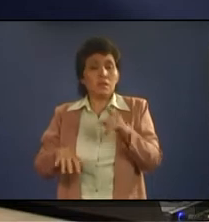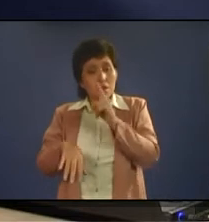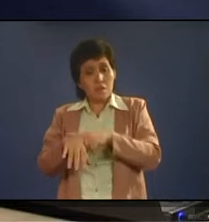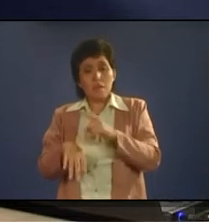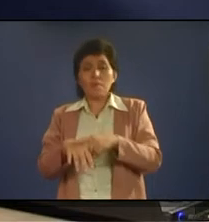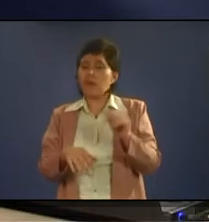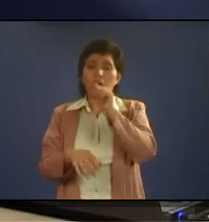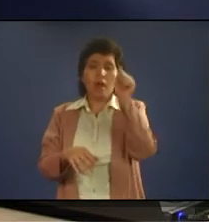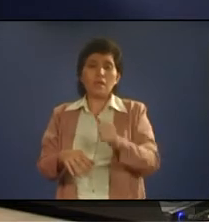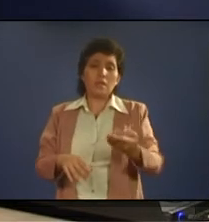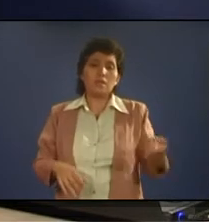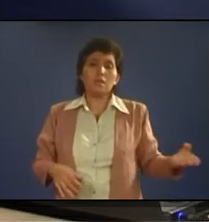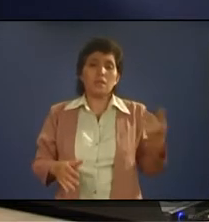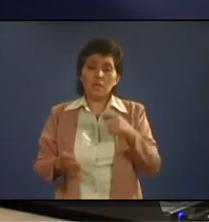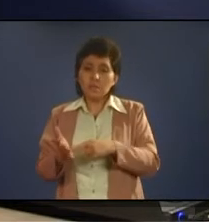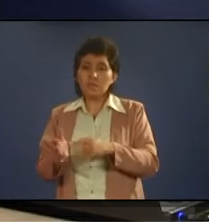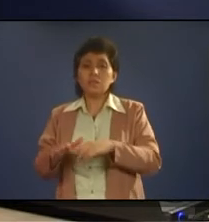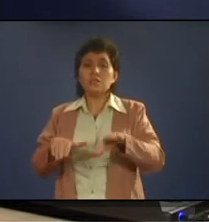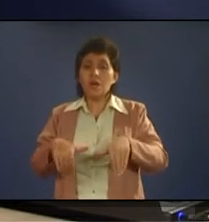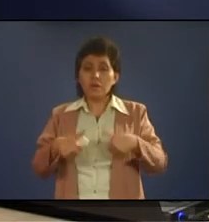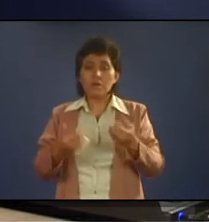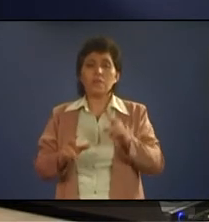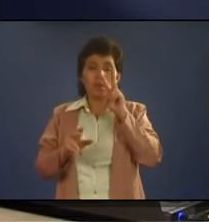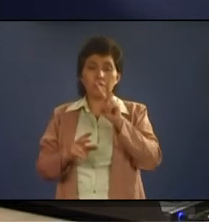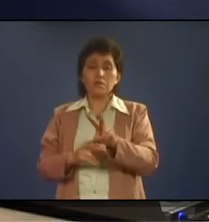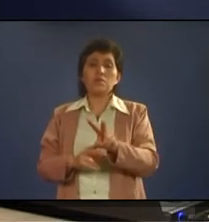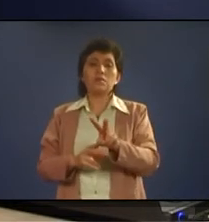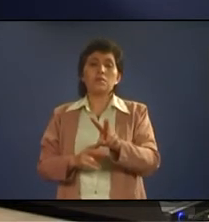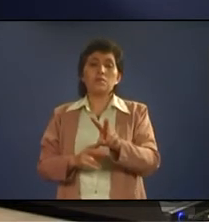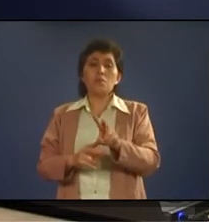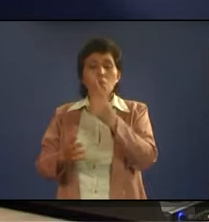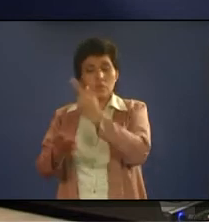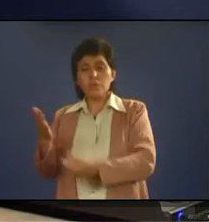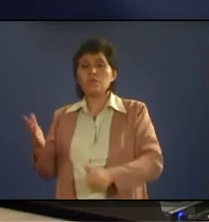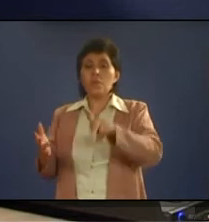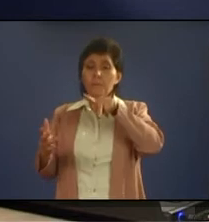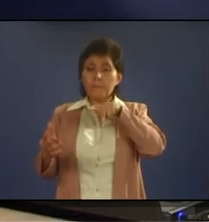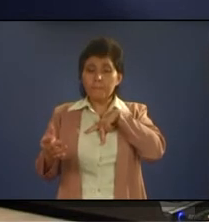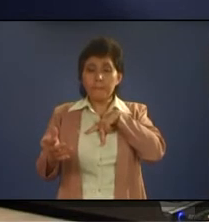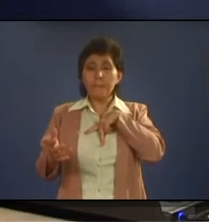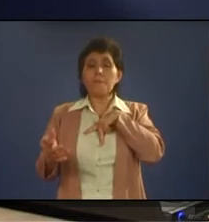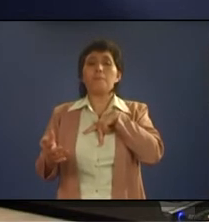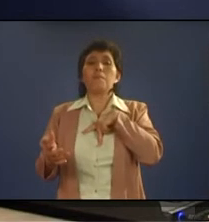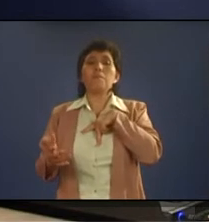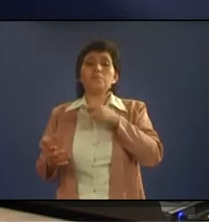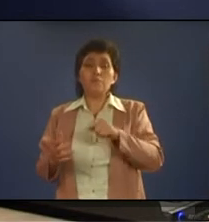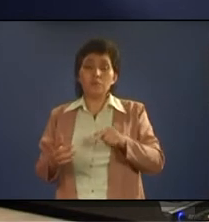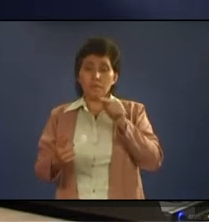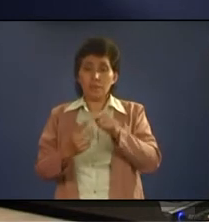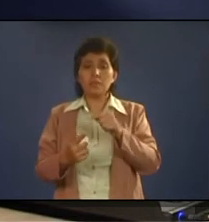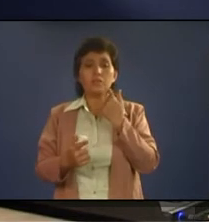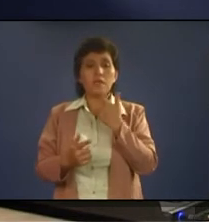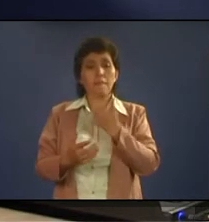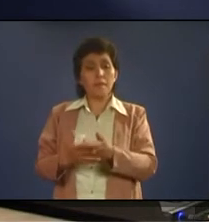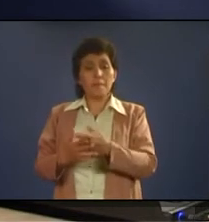anything. So this is how you can look in terms of what group you belong to. Okay, different days you belong to different groups. I